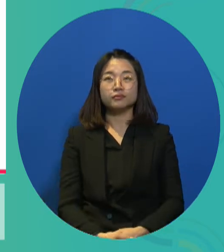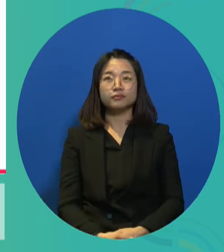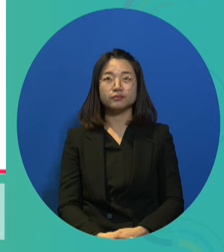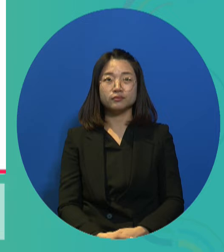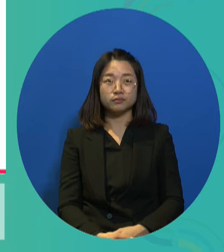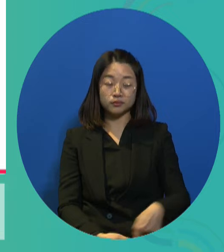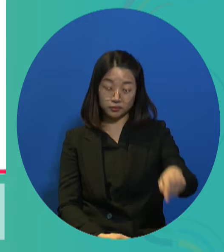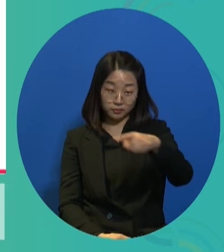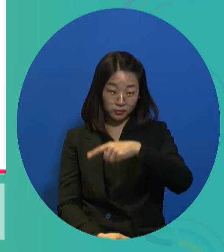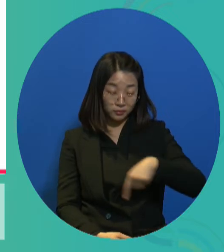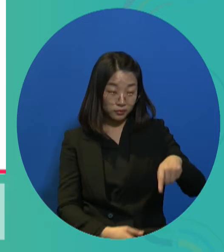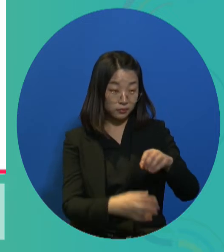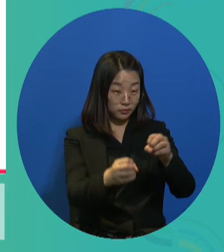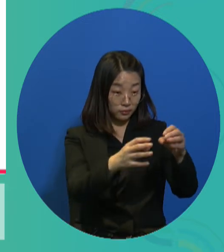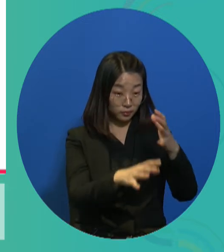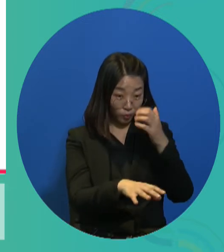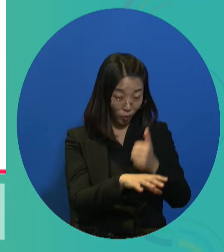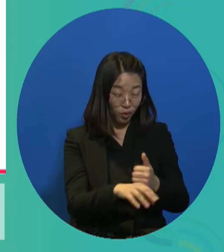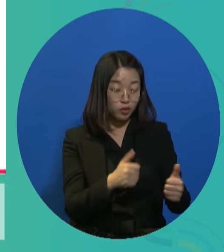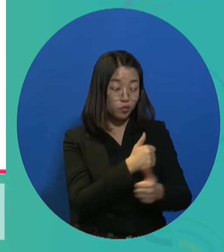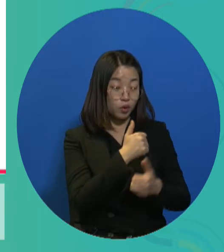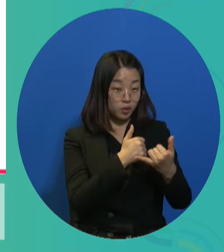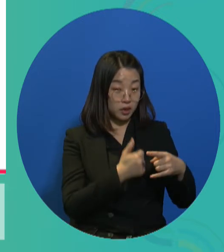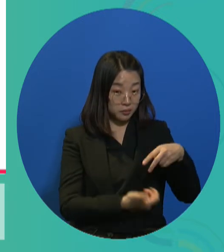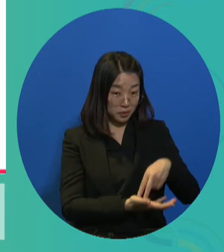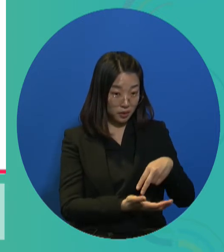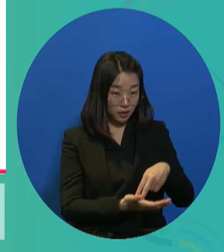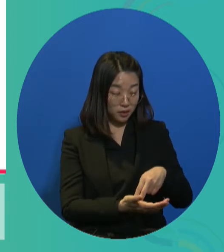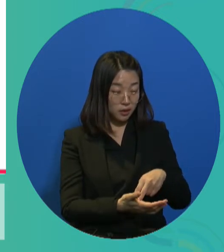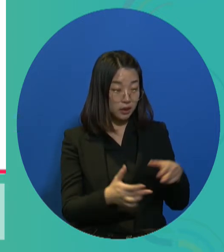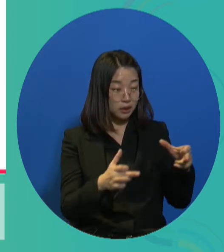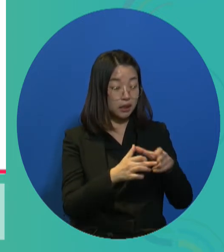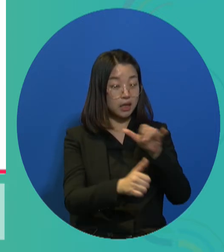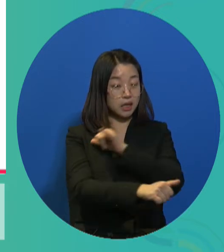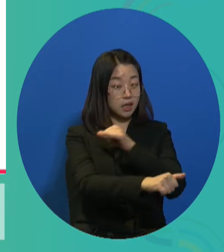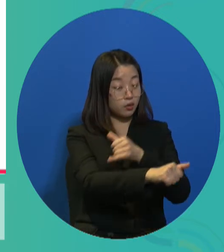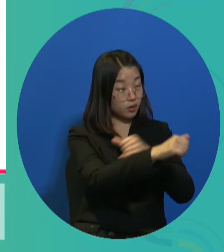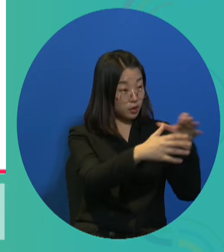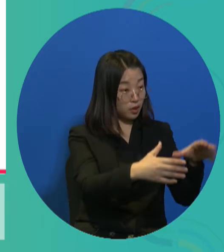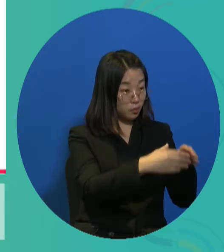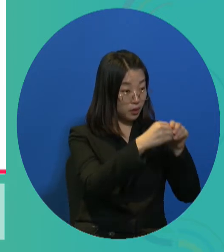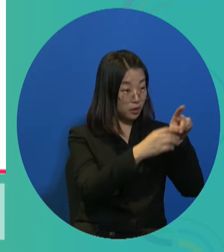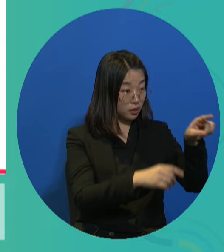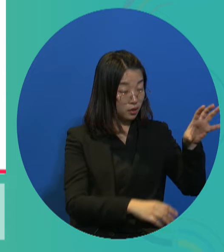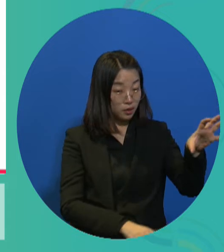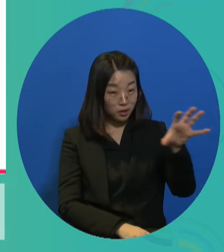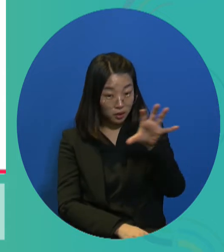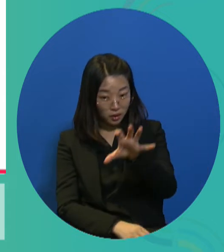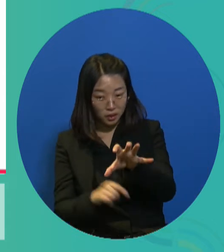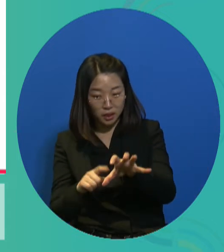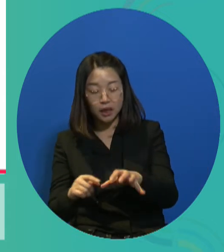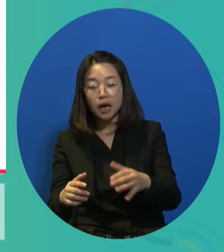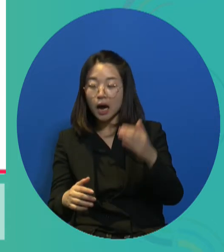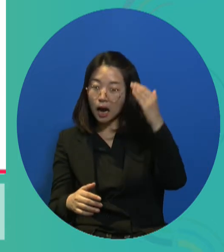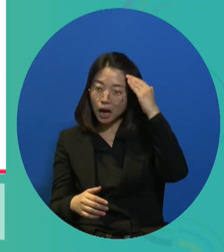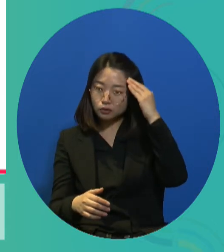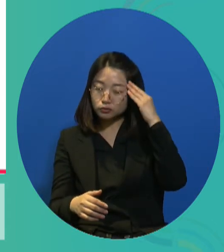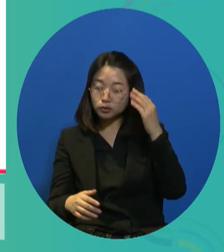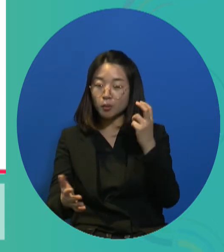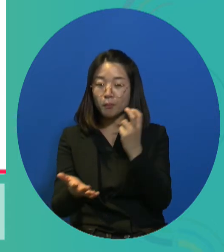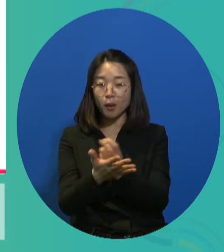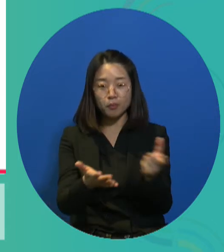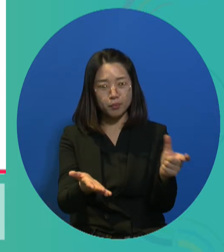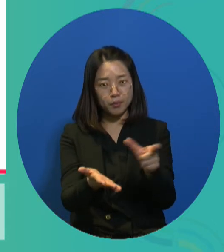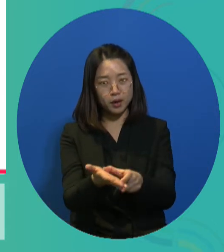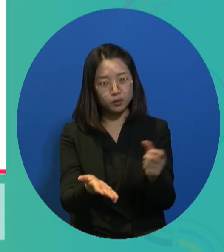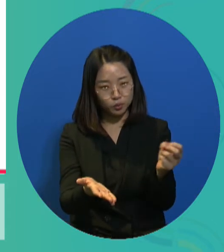explain and convince the committee as to why such situations constitute violations of the convention. So in this process,